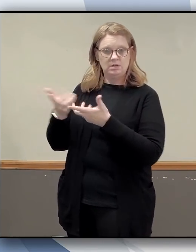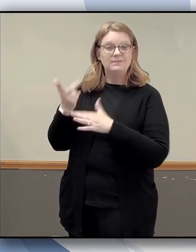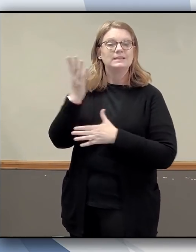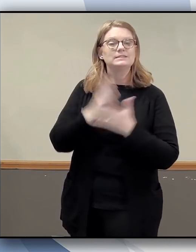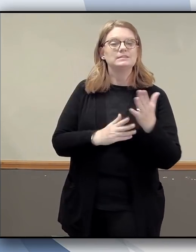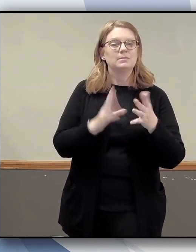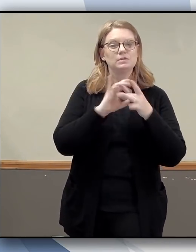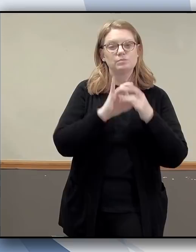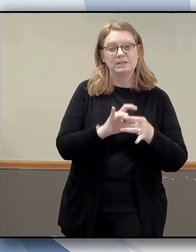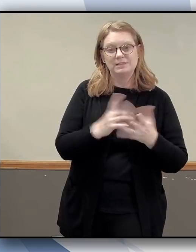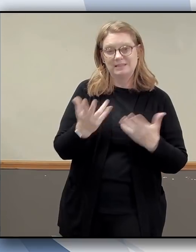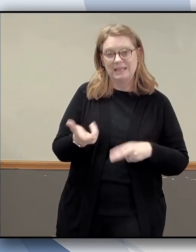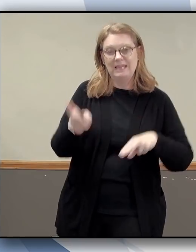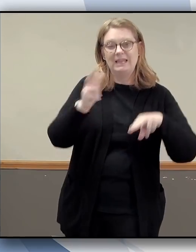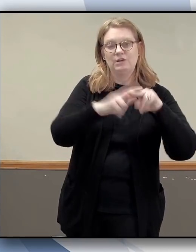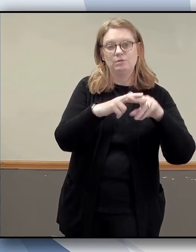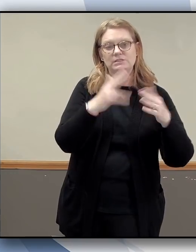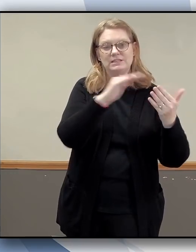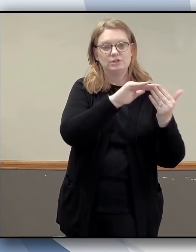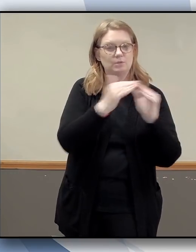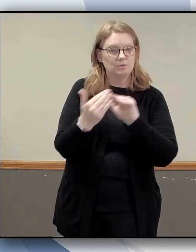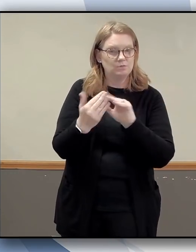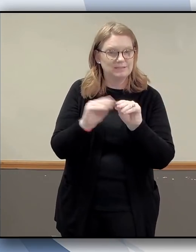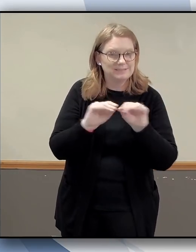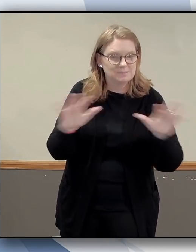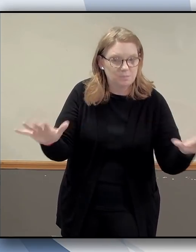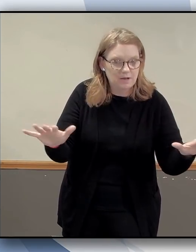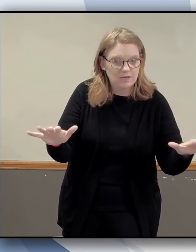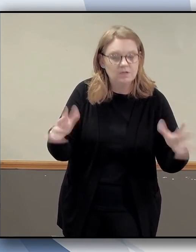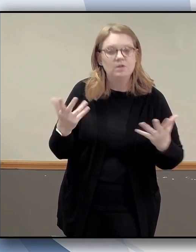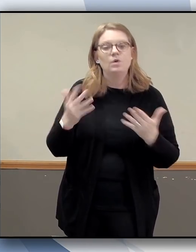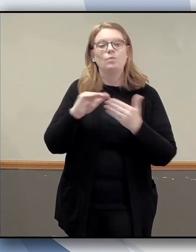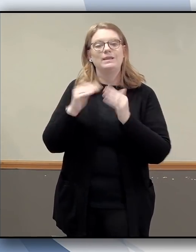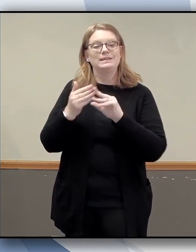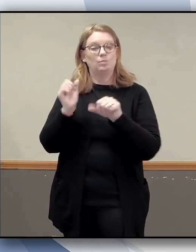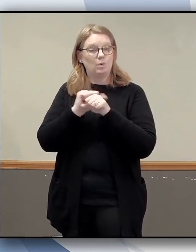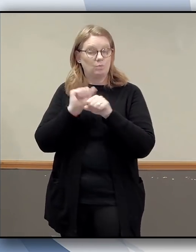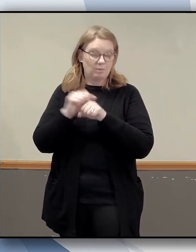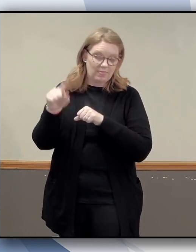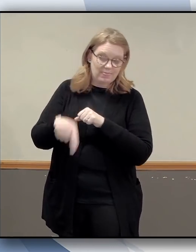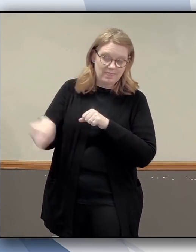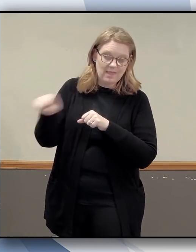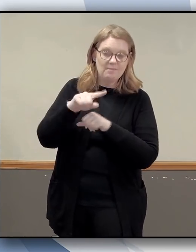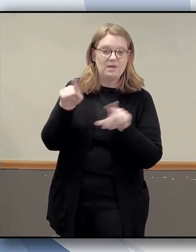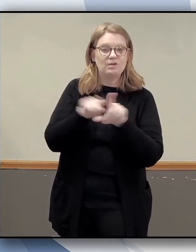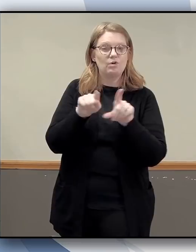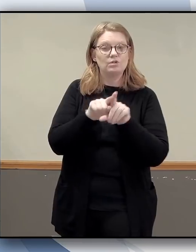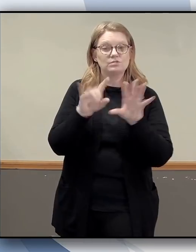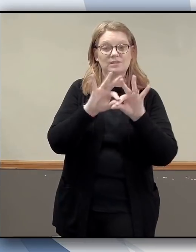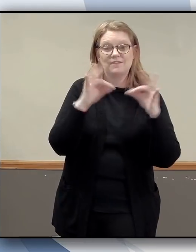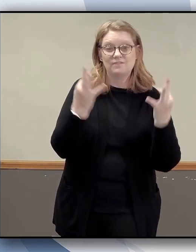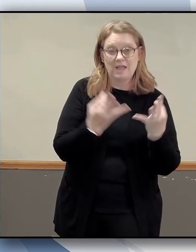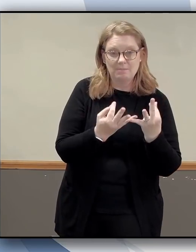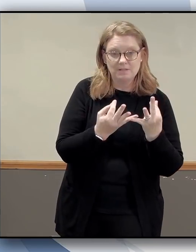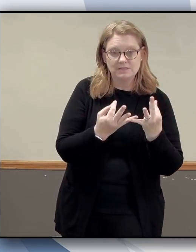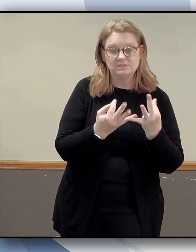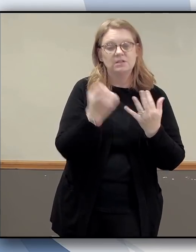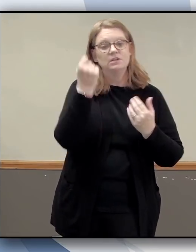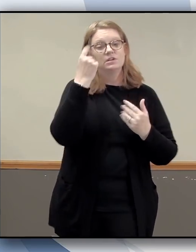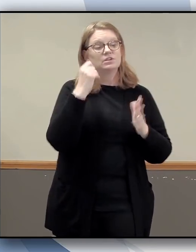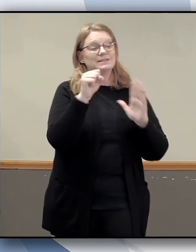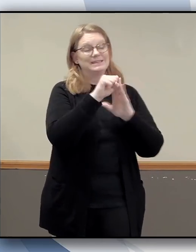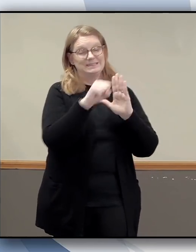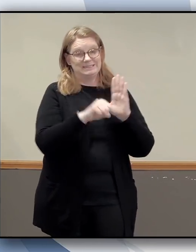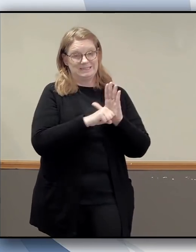the increase in community spread. We continue to work with them and their families. The state, it is very similar to